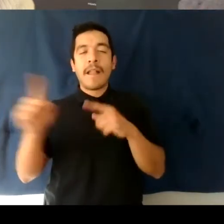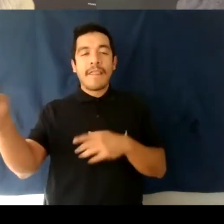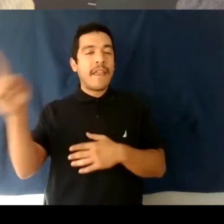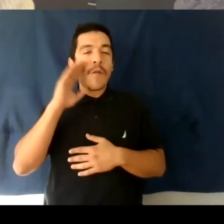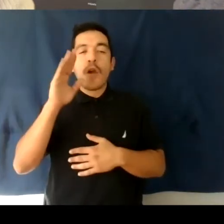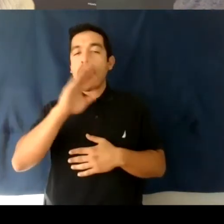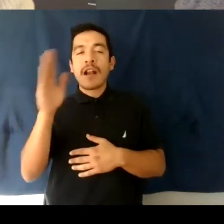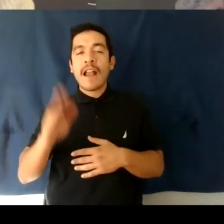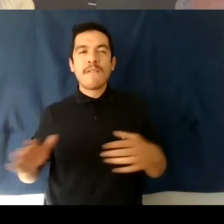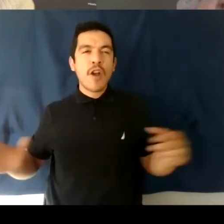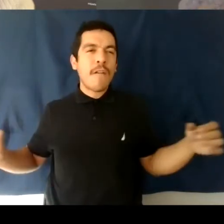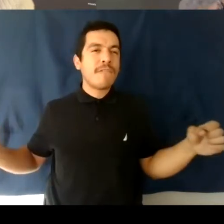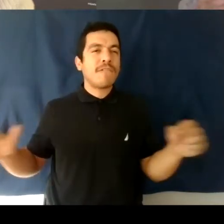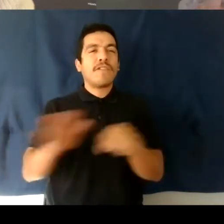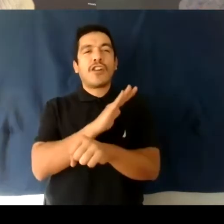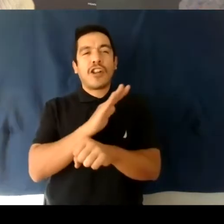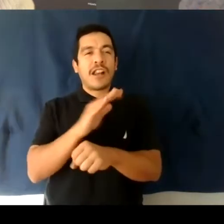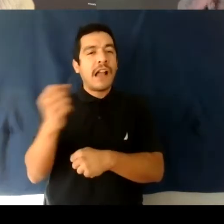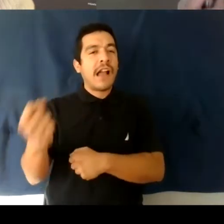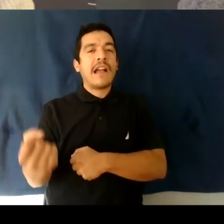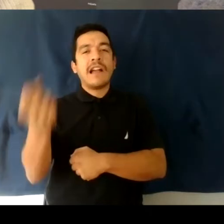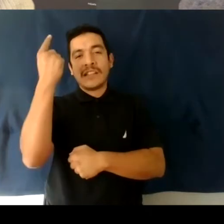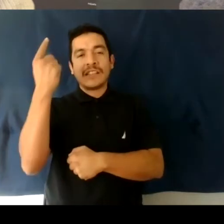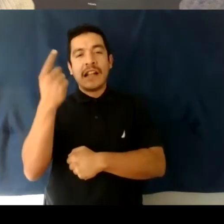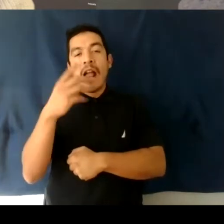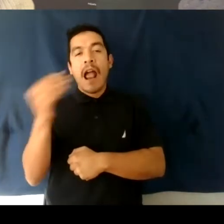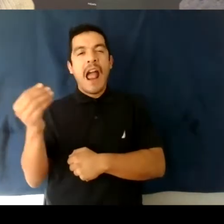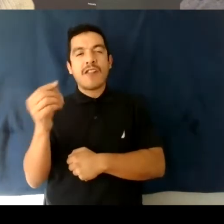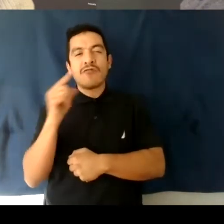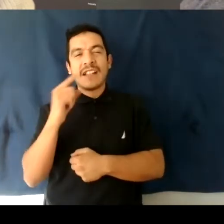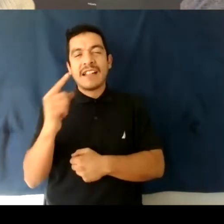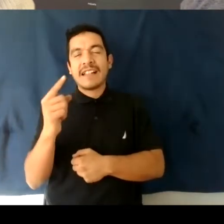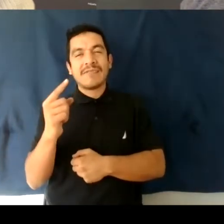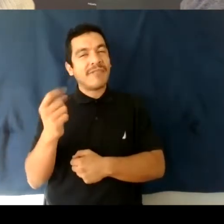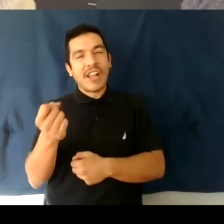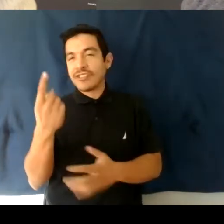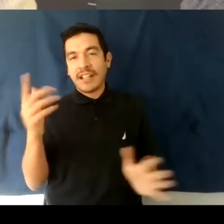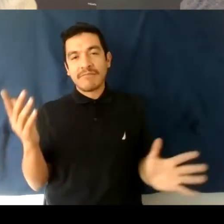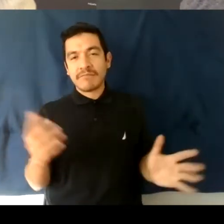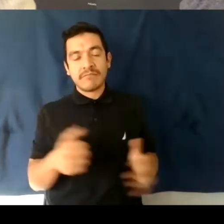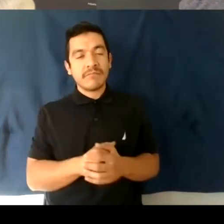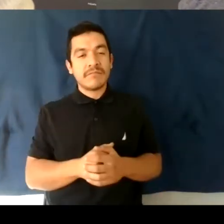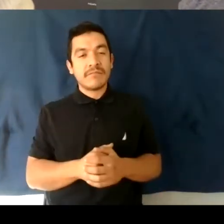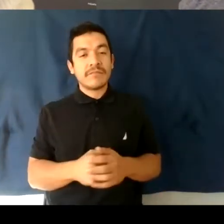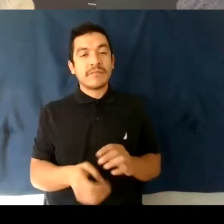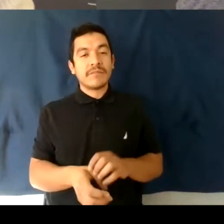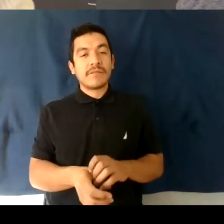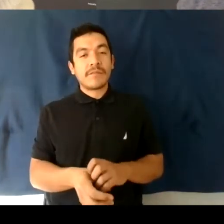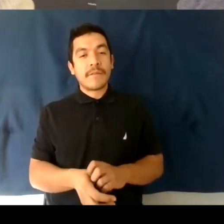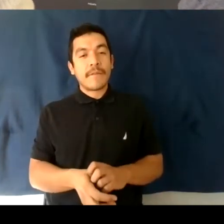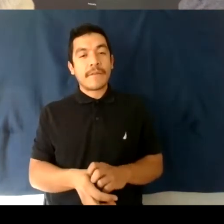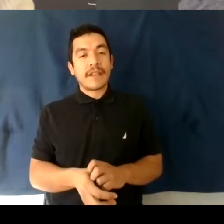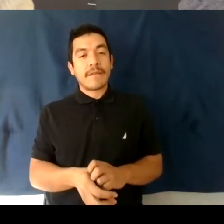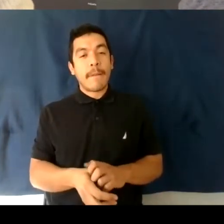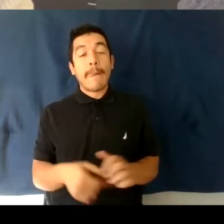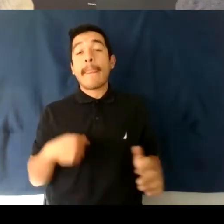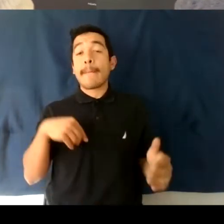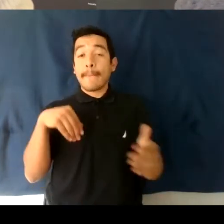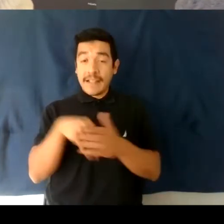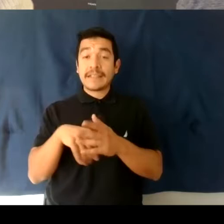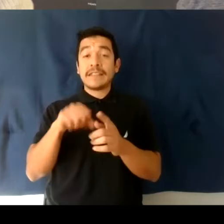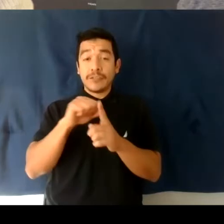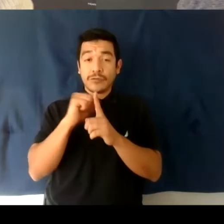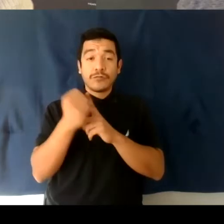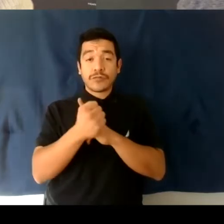never fully understand and get it. And so, me, I've been in situations where I've